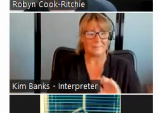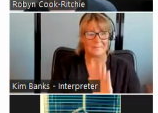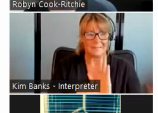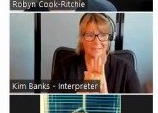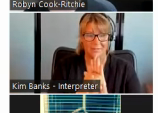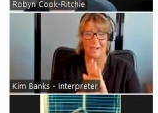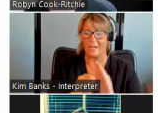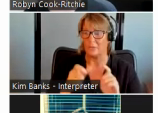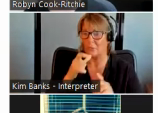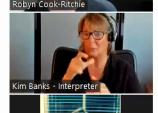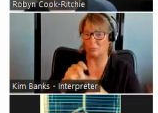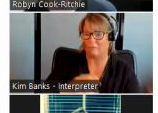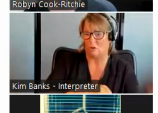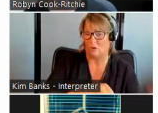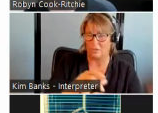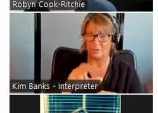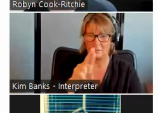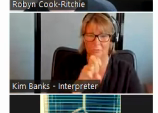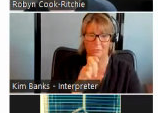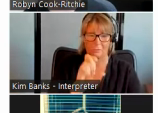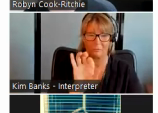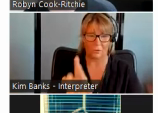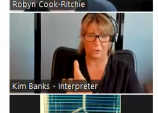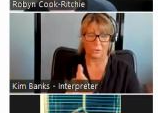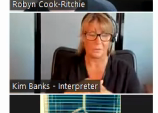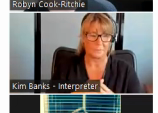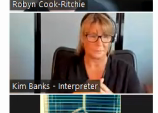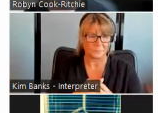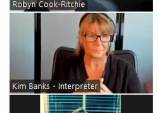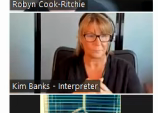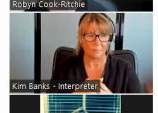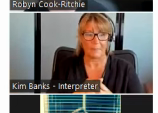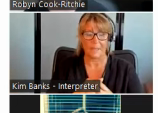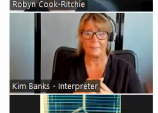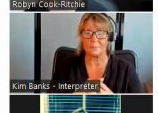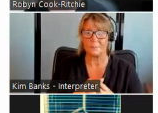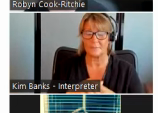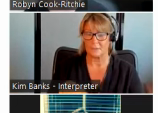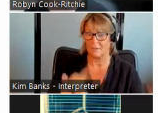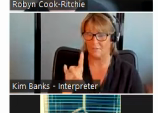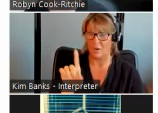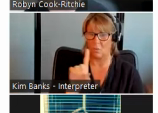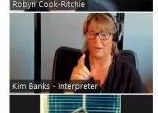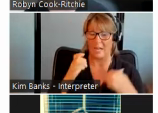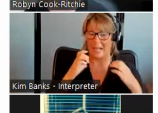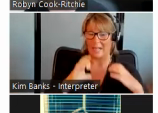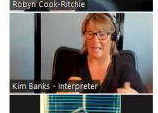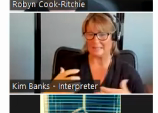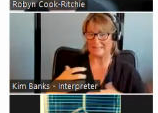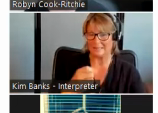a referred in, and that is going to be located in the client summary portion of